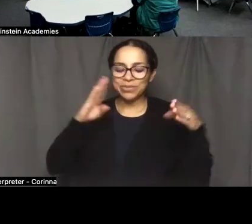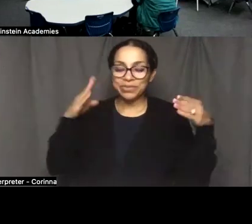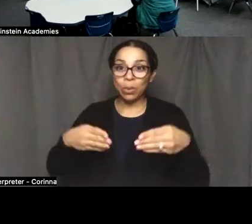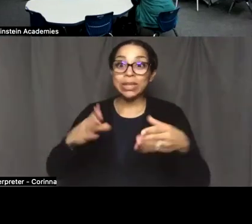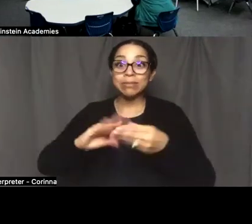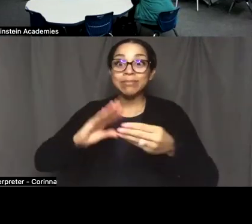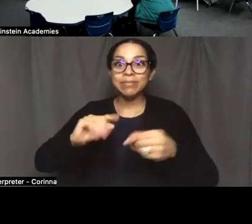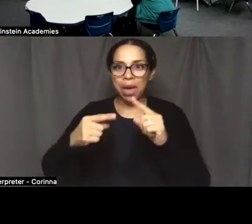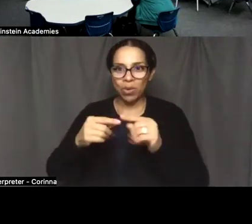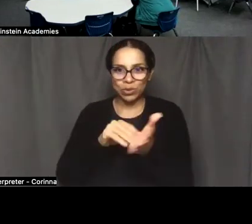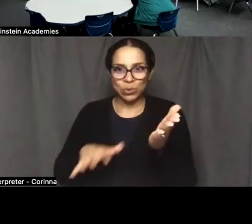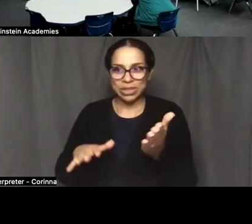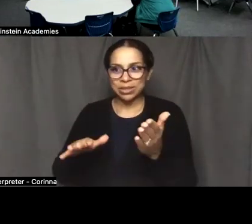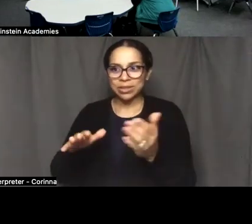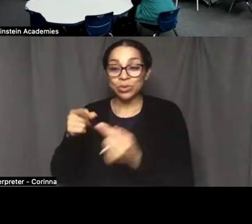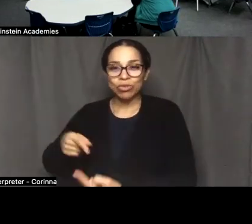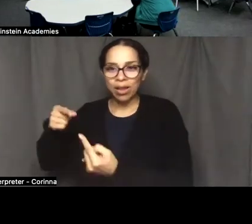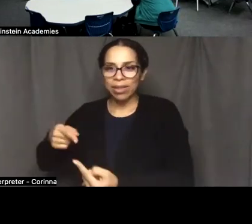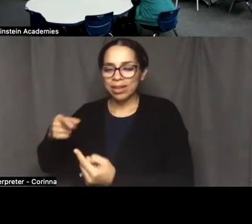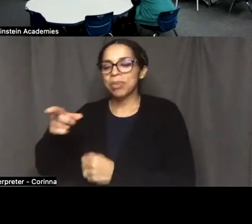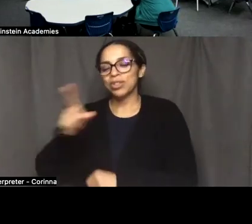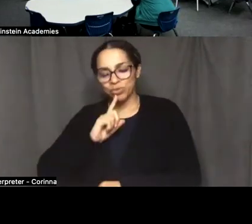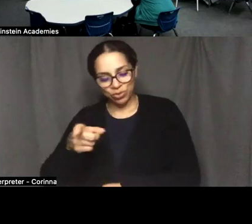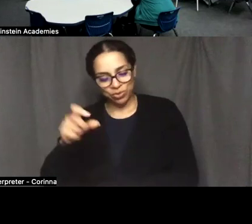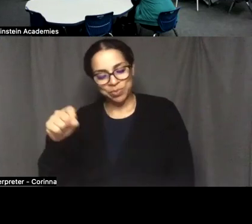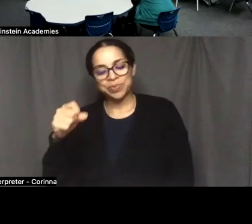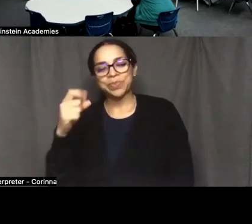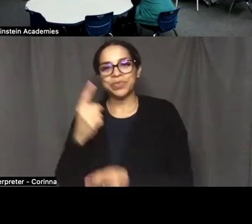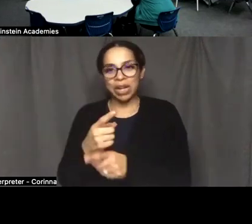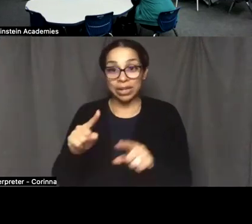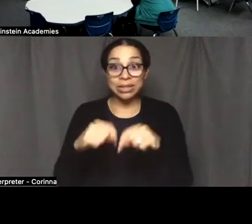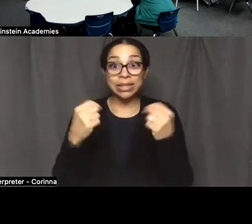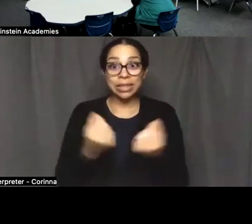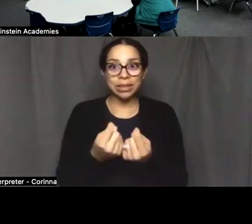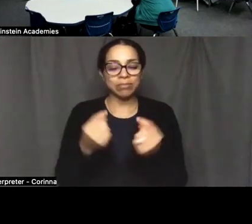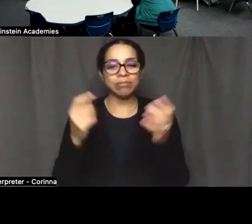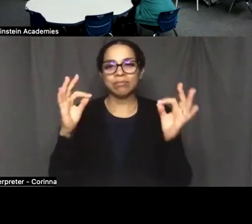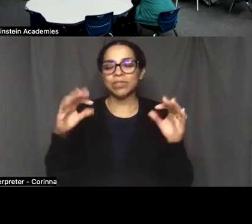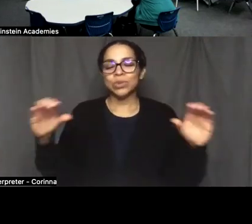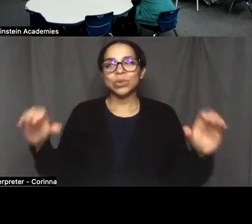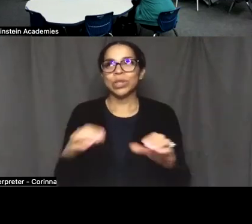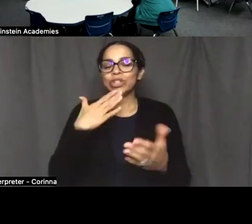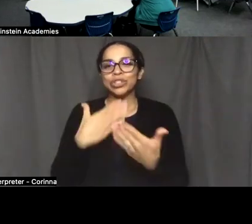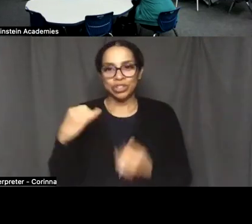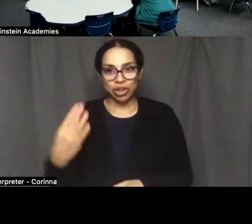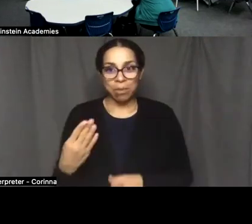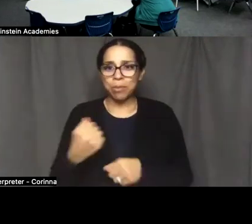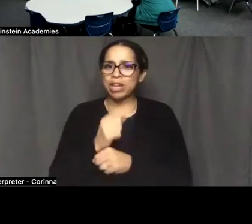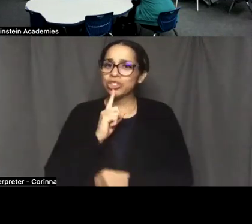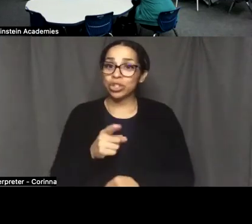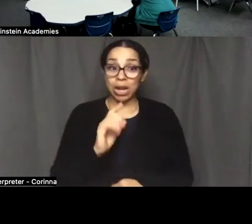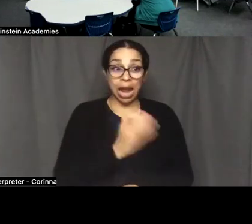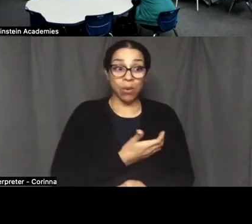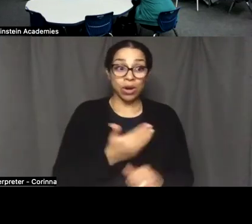is true. We're doing the teams are doing a really good job of making sure that even our high readers are being challenged, still